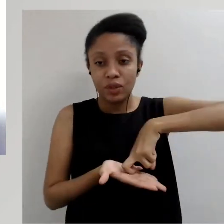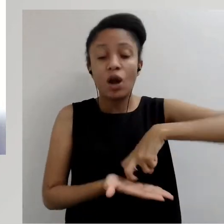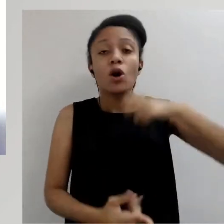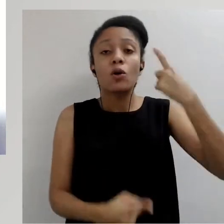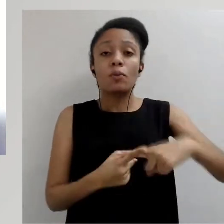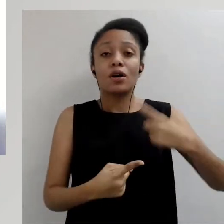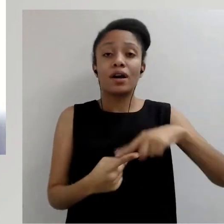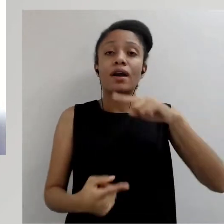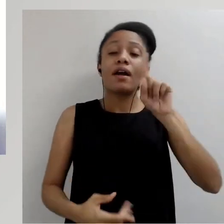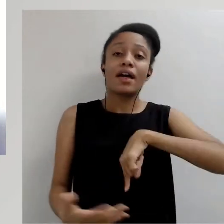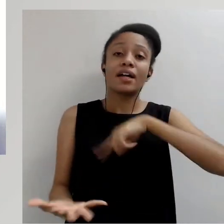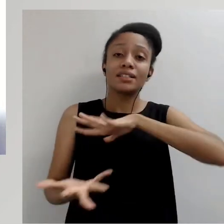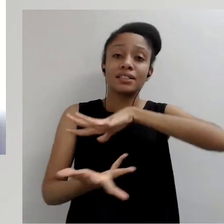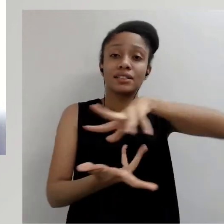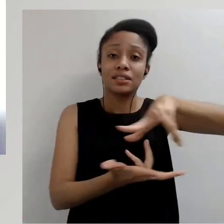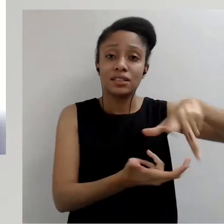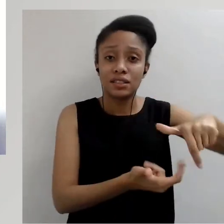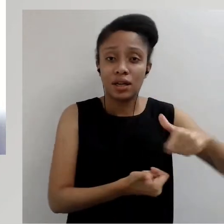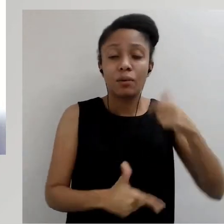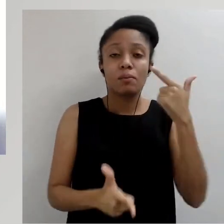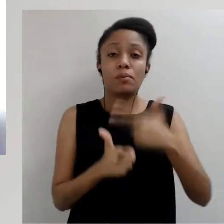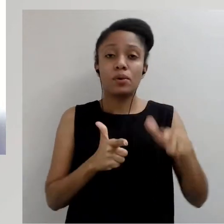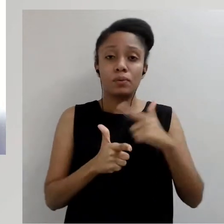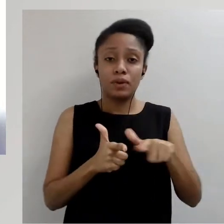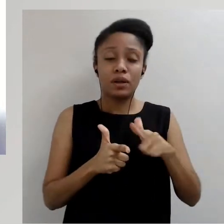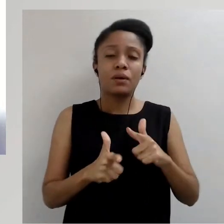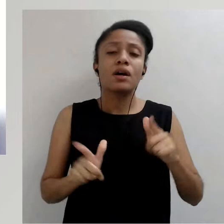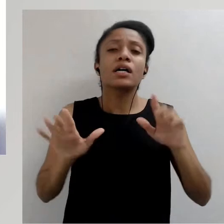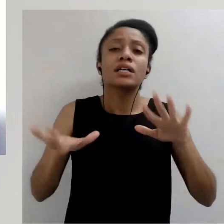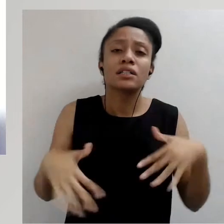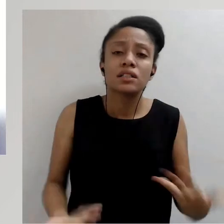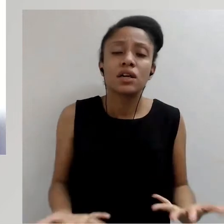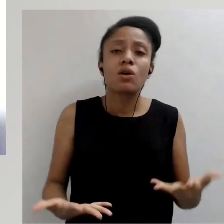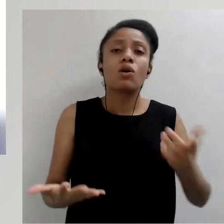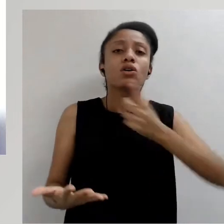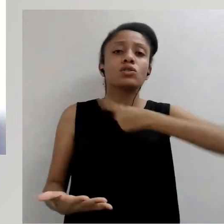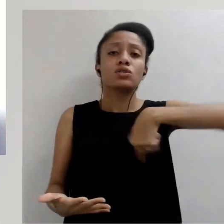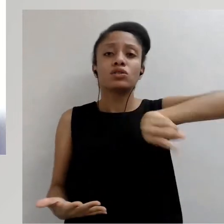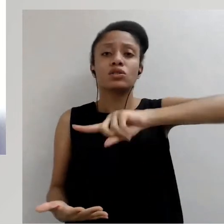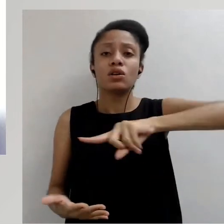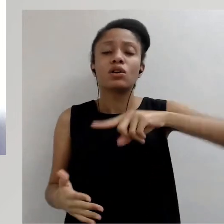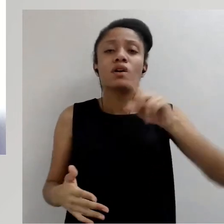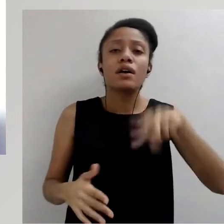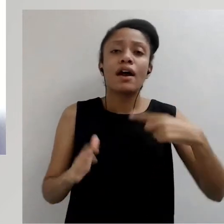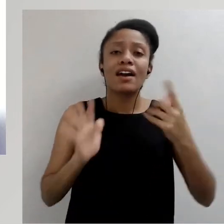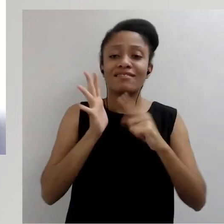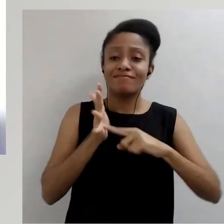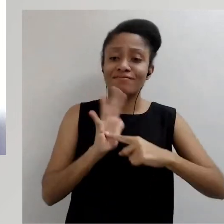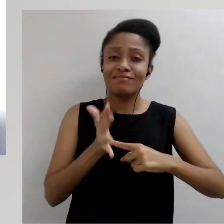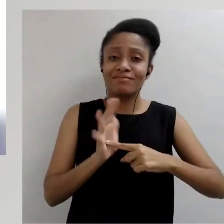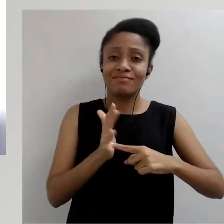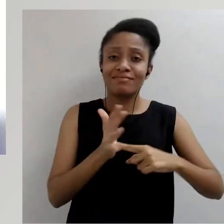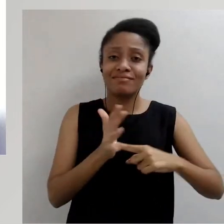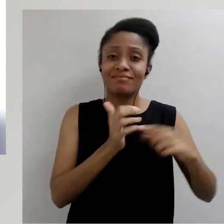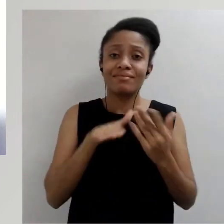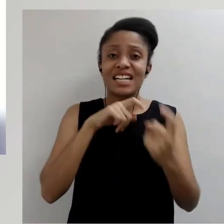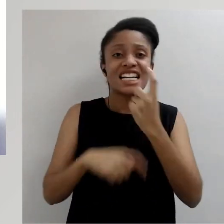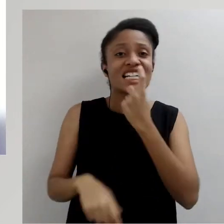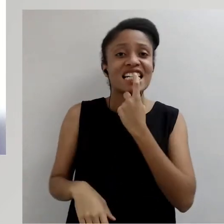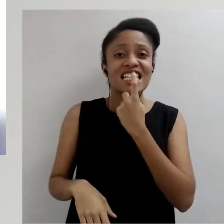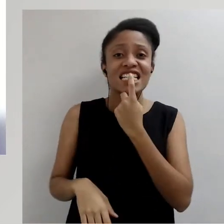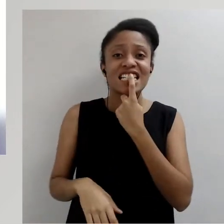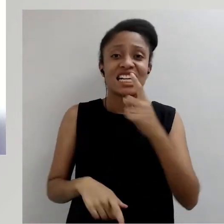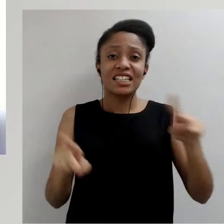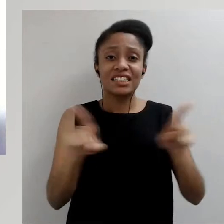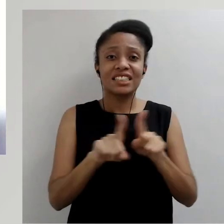these problems we are facing on Earth. On the other hand, today, graphic machines also print